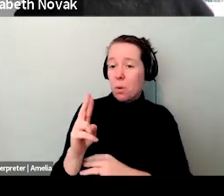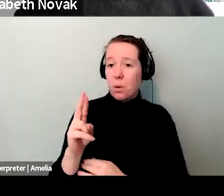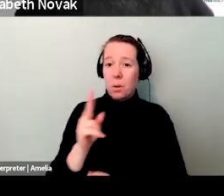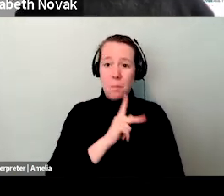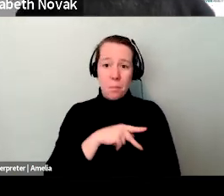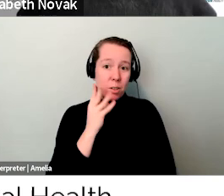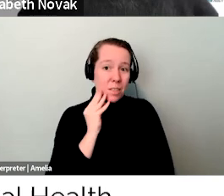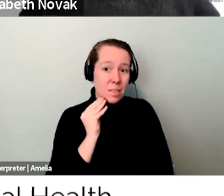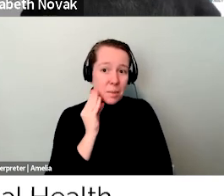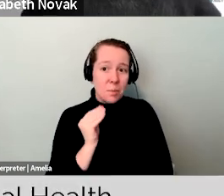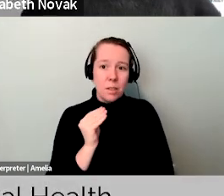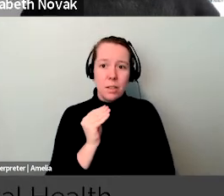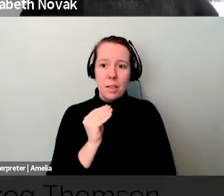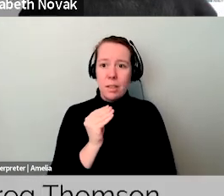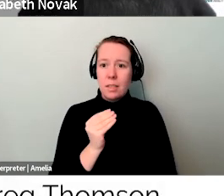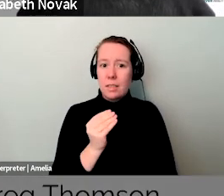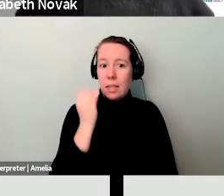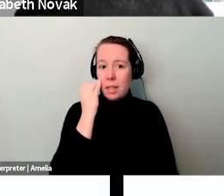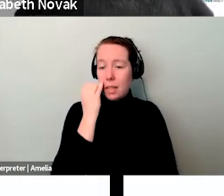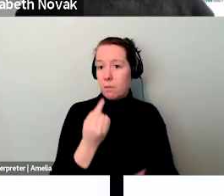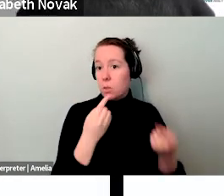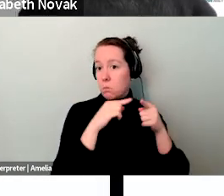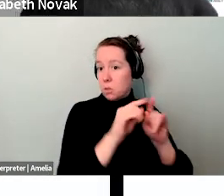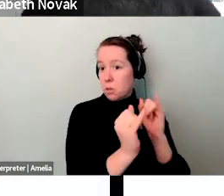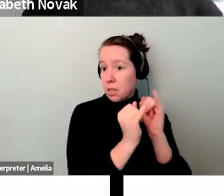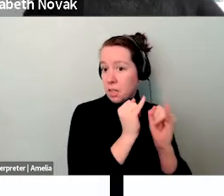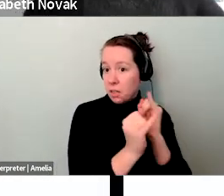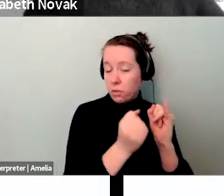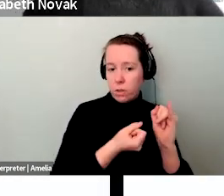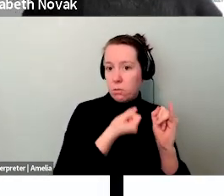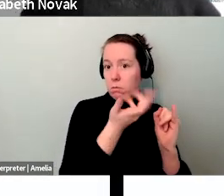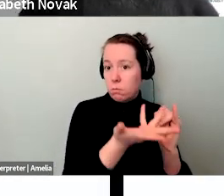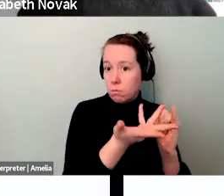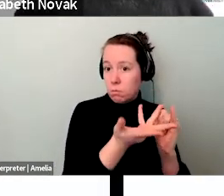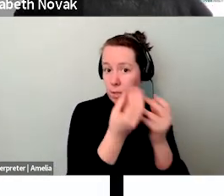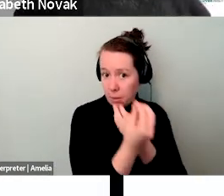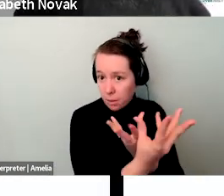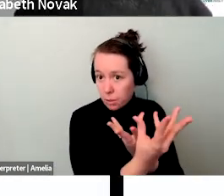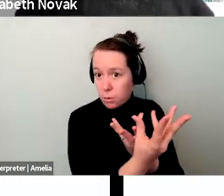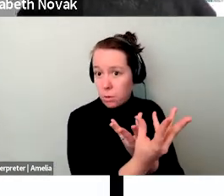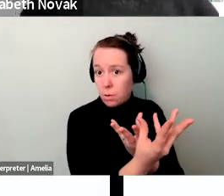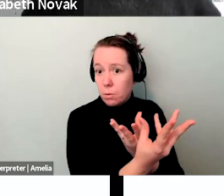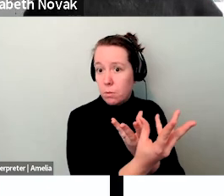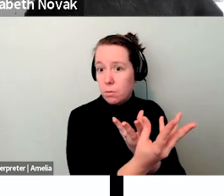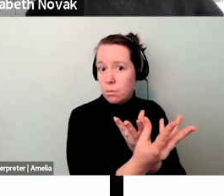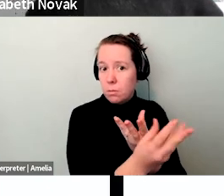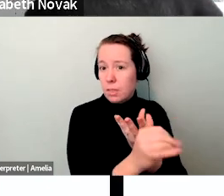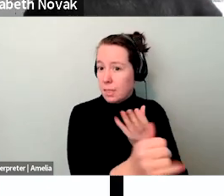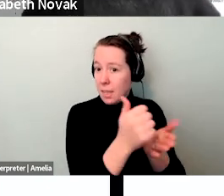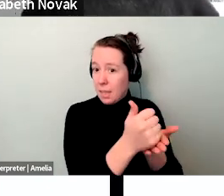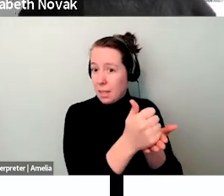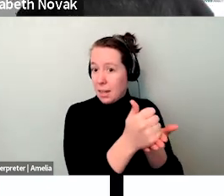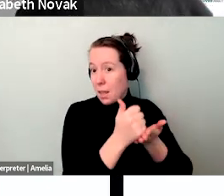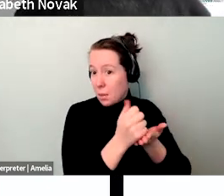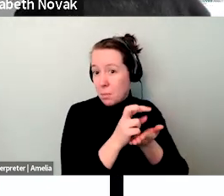health during an interview and kind of how that either kind of helps or hinders you in your job